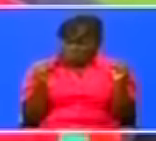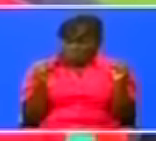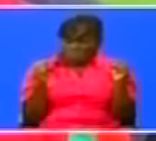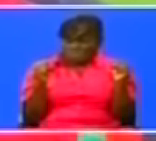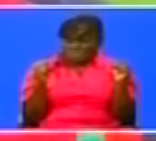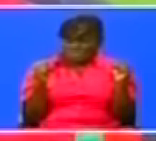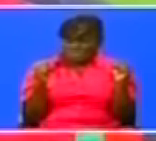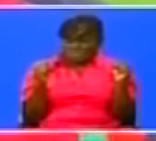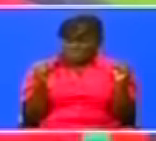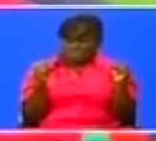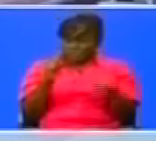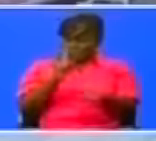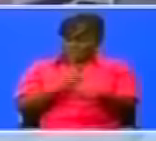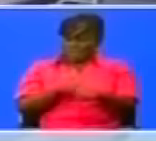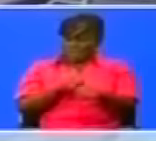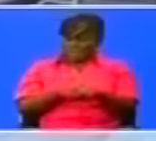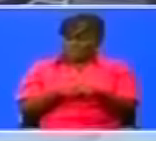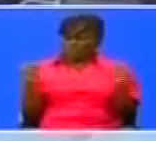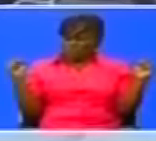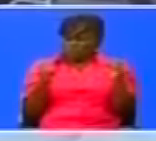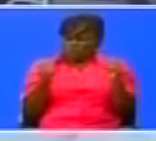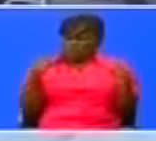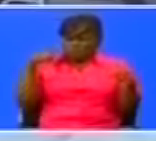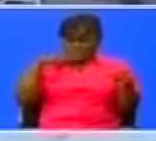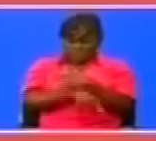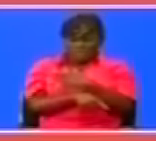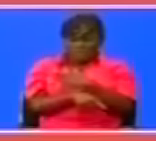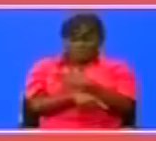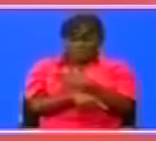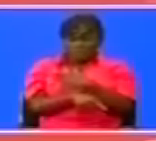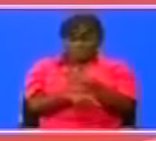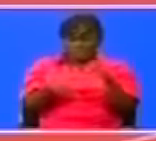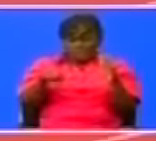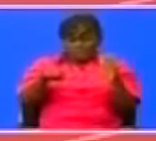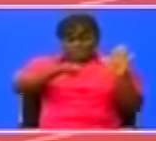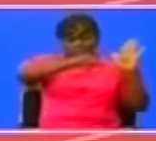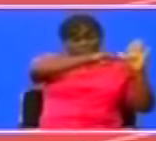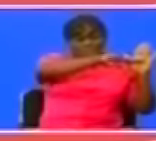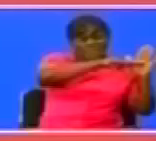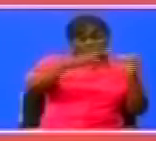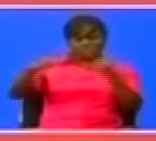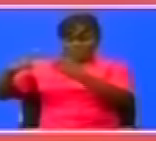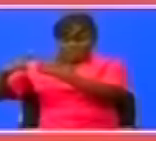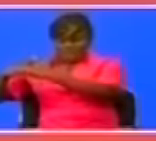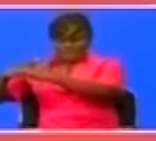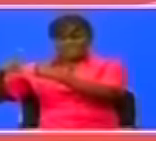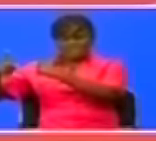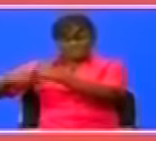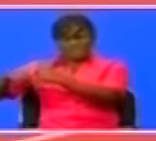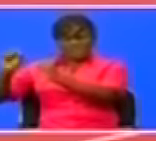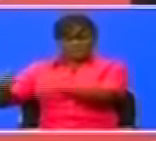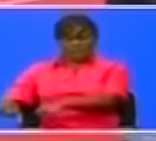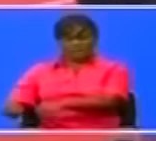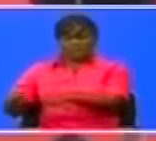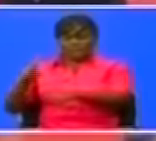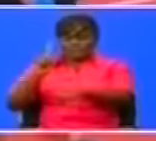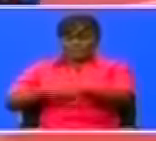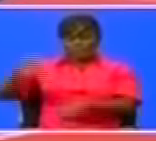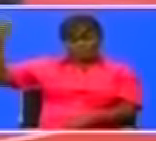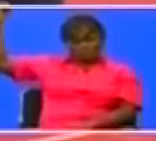huko ukikuja ni wakati wa winter. Inakuja mpaka na -9, -6 kama hiyo. Pia wakati wa